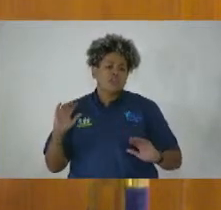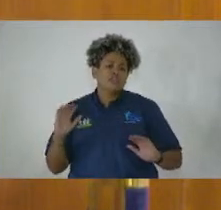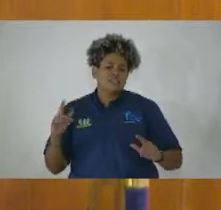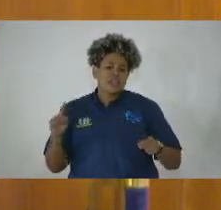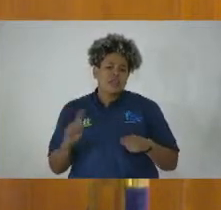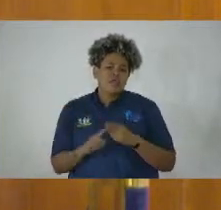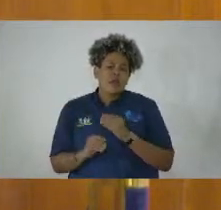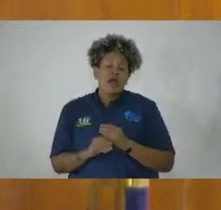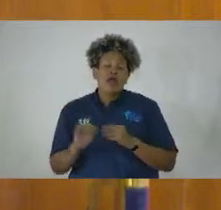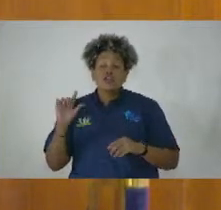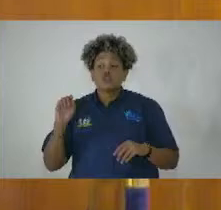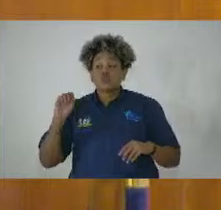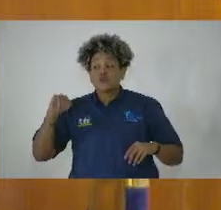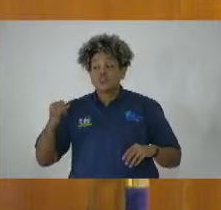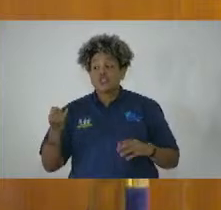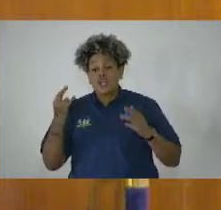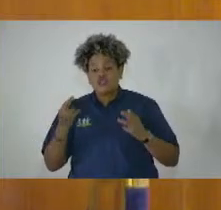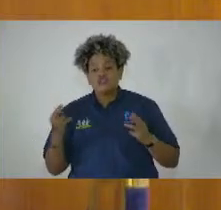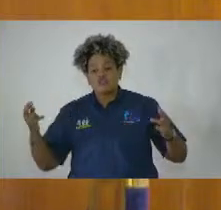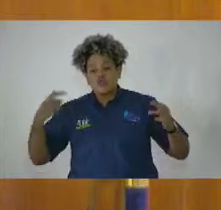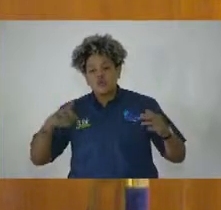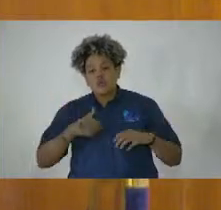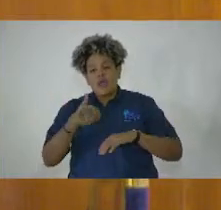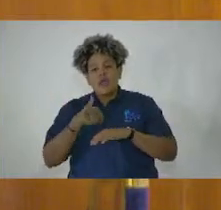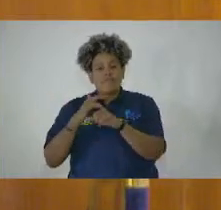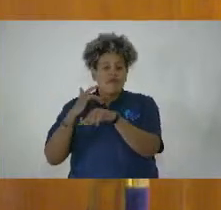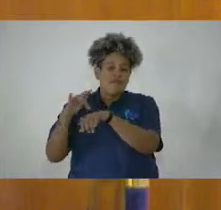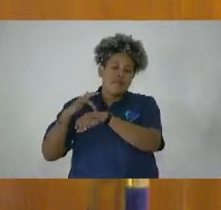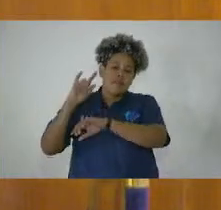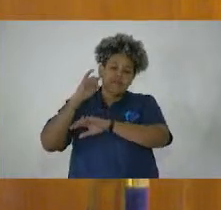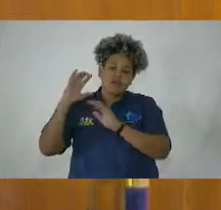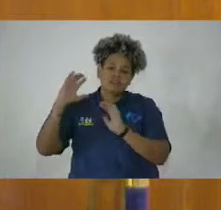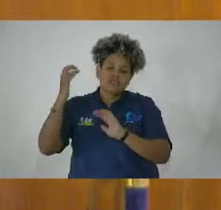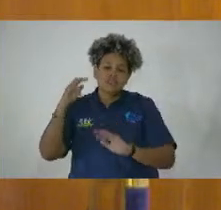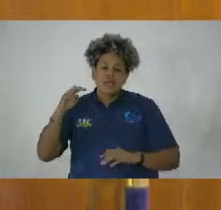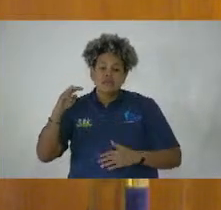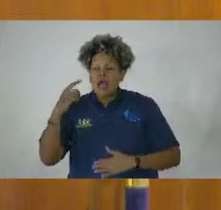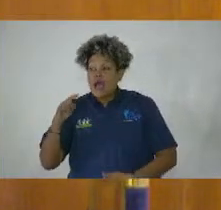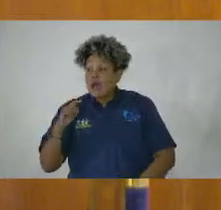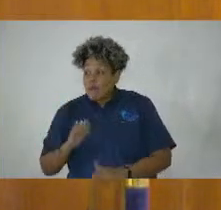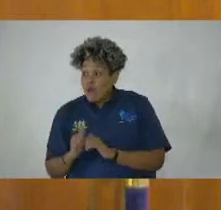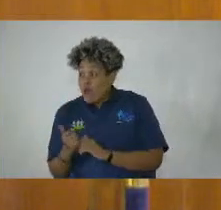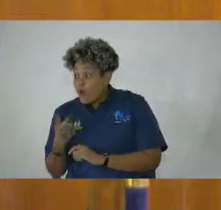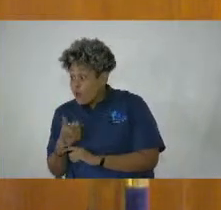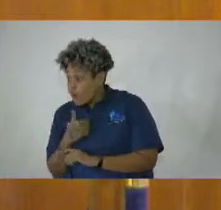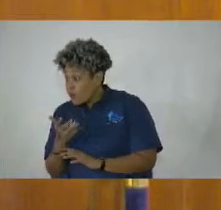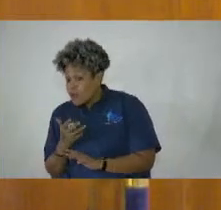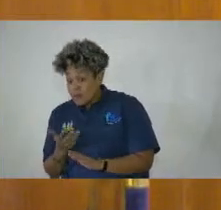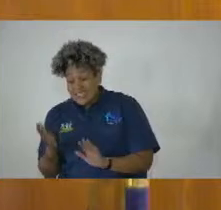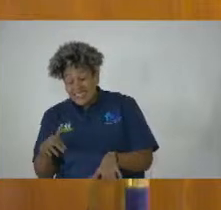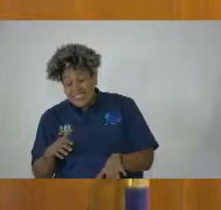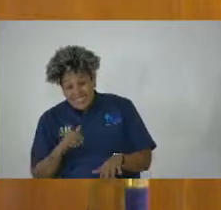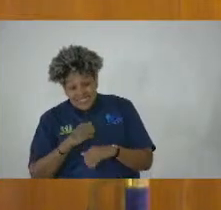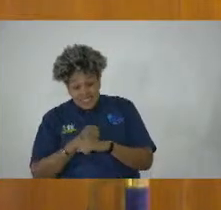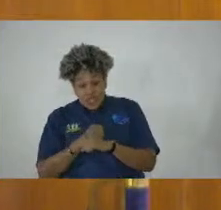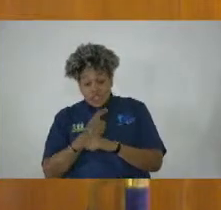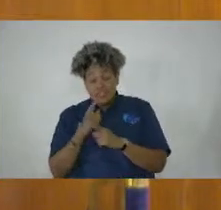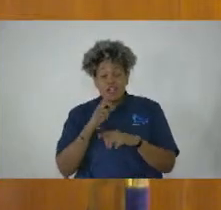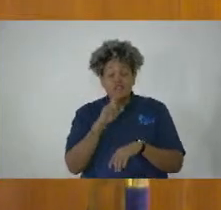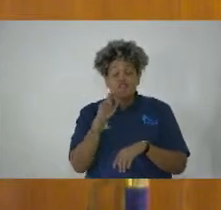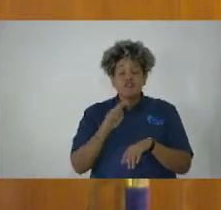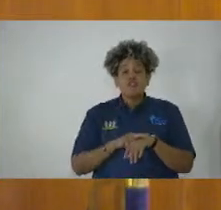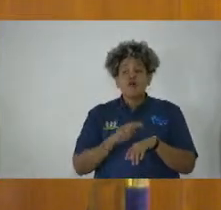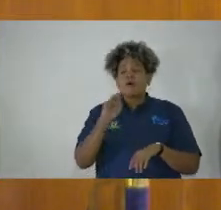and GOJ resources we have available for disaster. How will money from this securitization of Norman